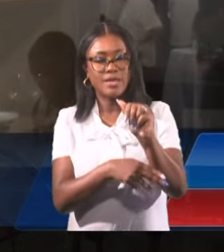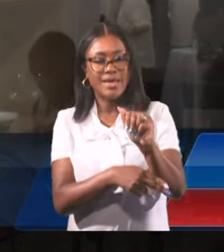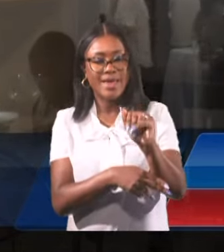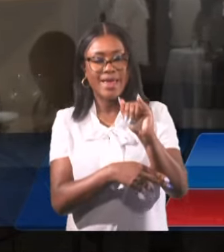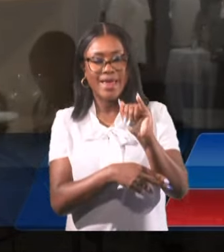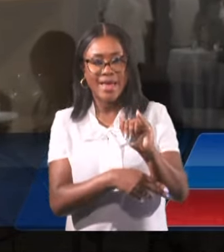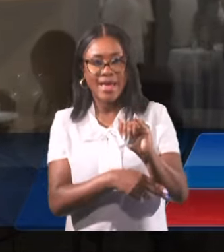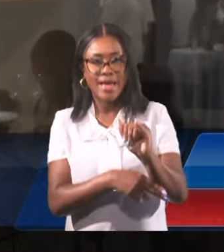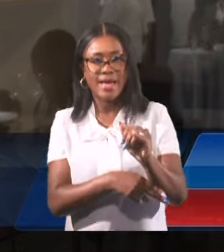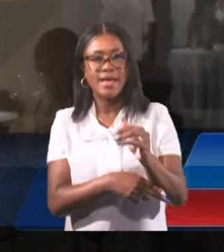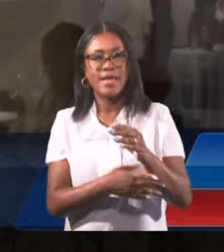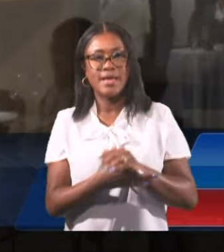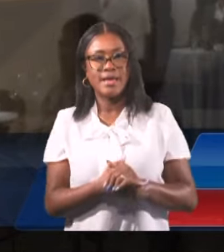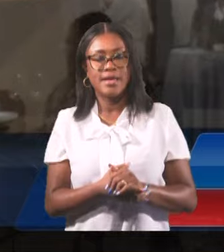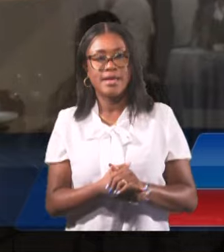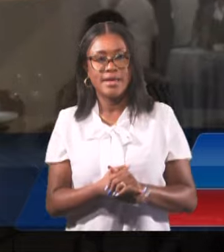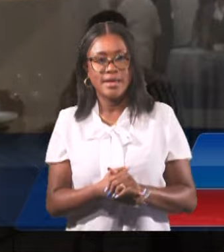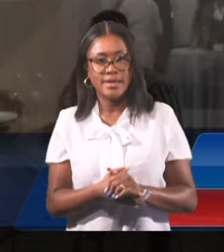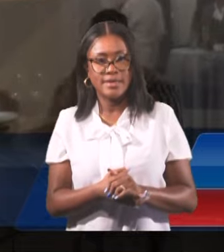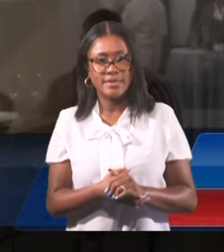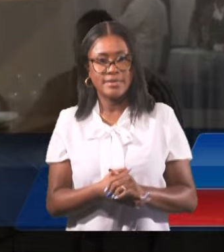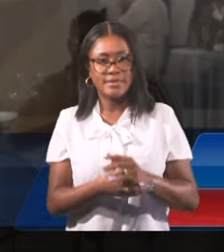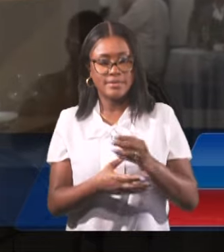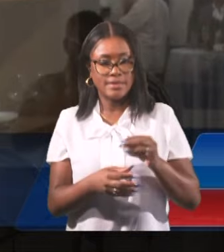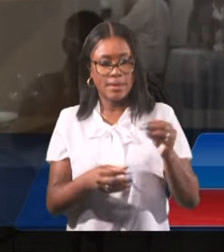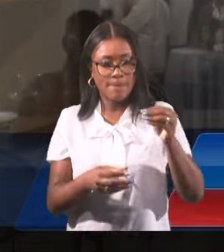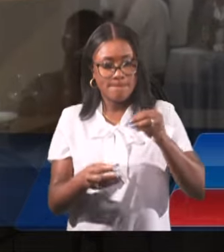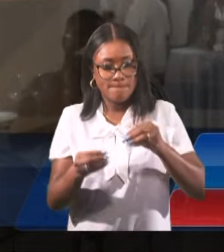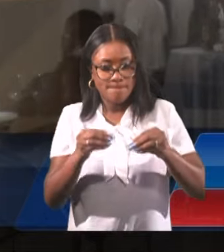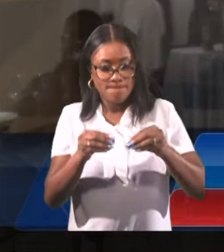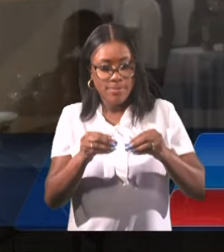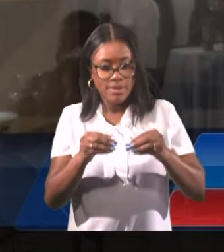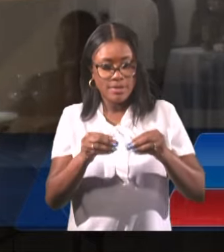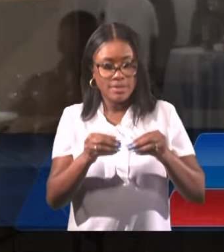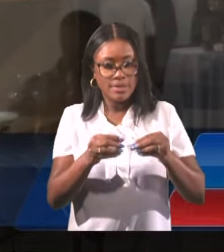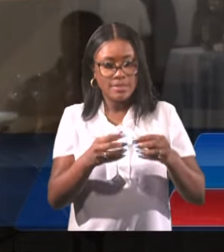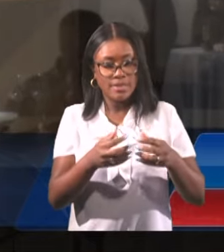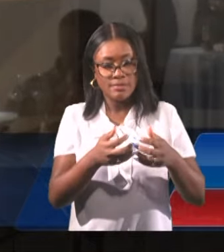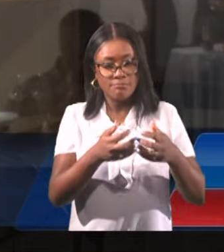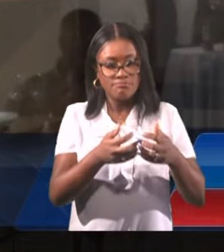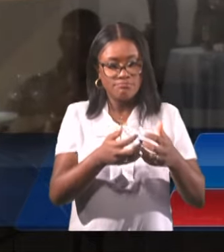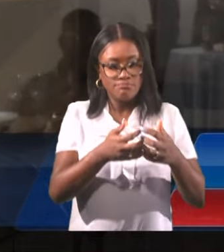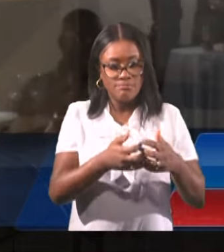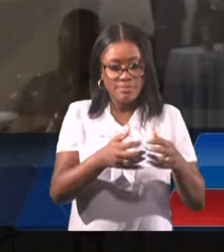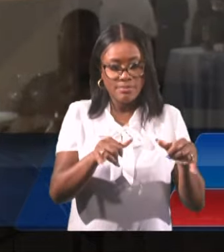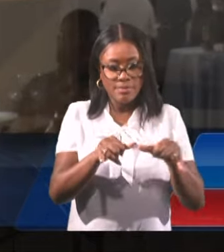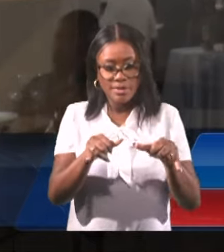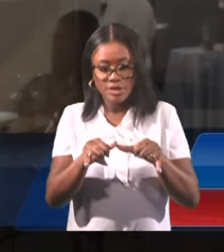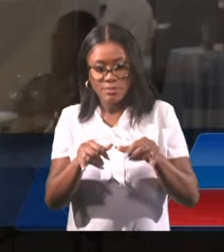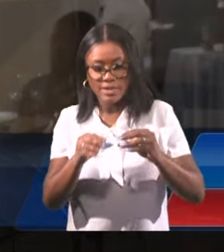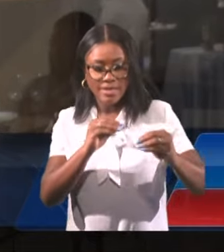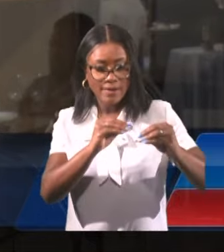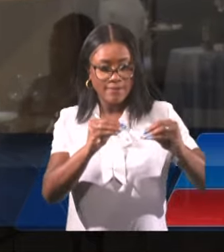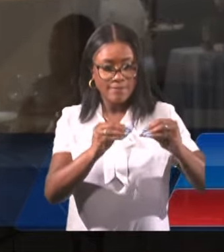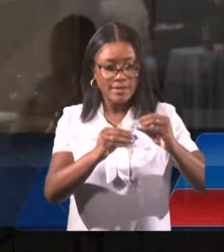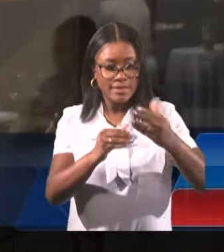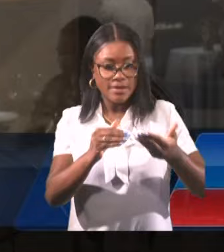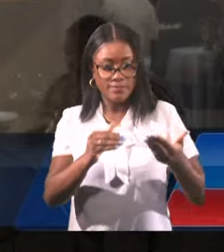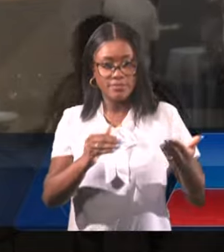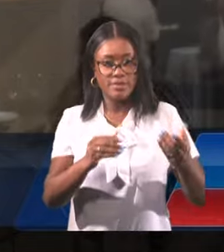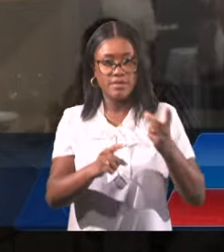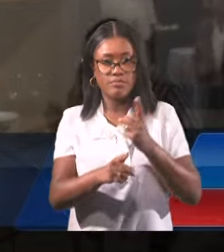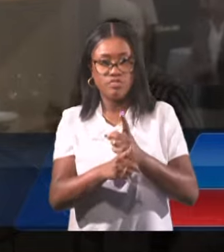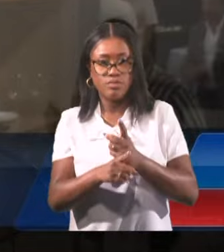like you're putting ingredients into an oven, it measures that it's heavier or lighter than it was and auto-adjusts everything out.